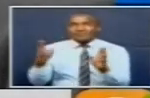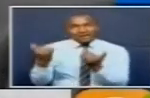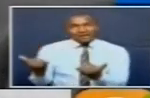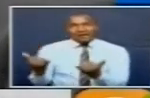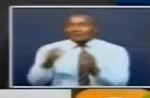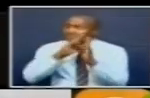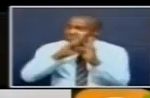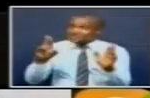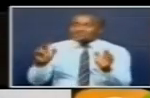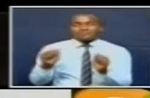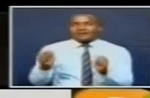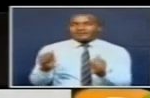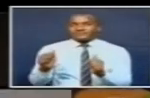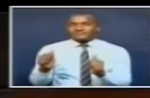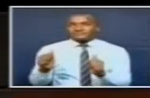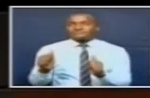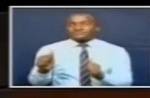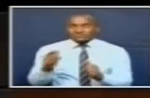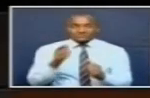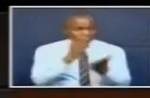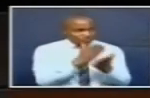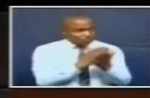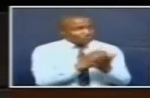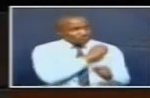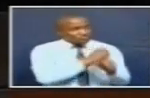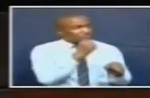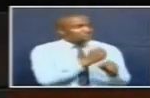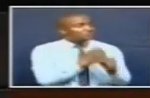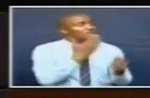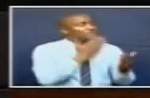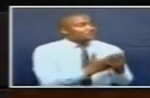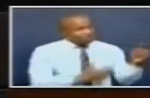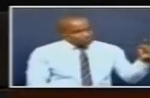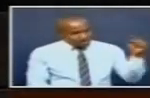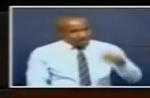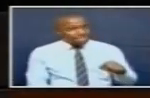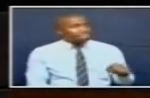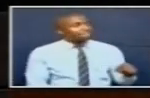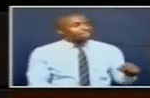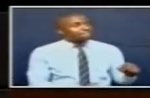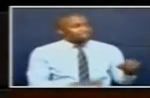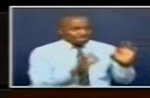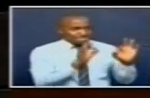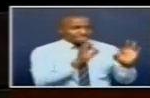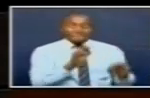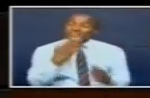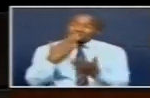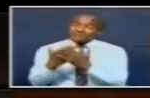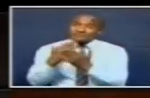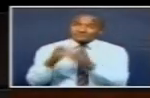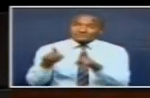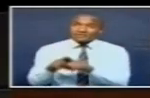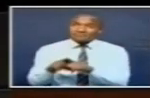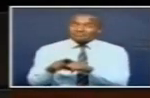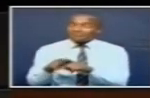we're getting there. Right. Yeah. It's a tough job, either way, but thank you so much for making time for us, and we wish you all the best. I want to appreciate, and I just want to